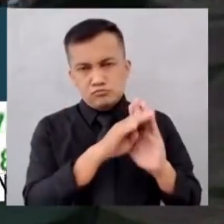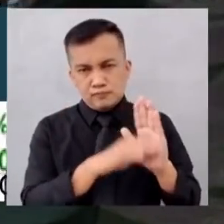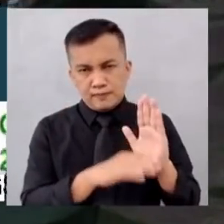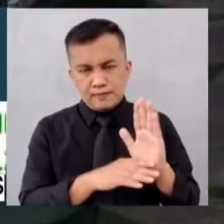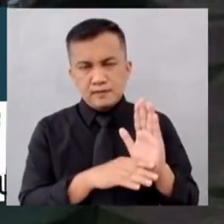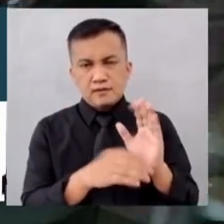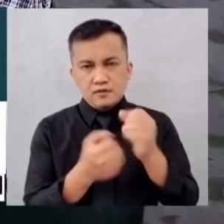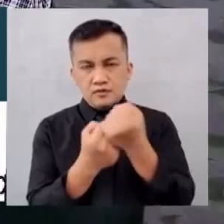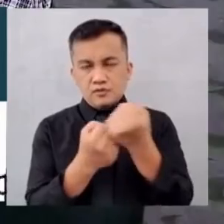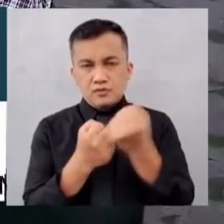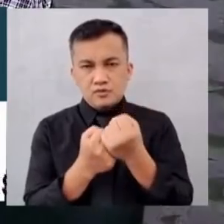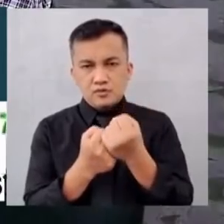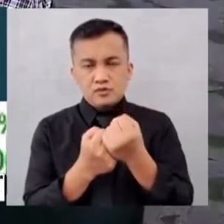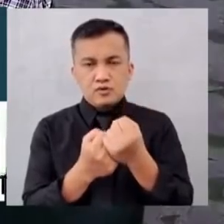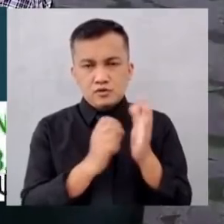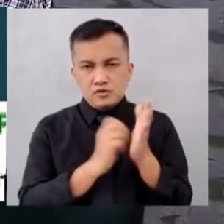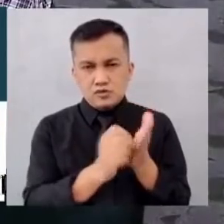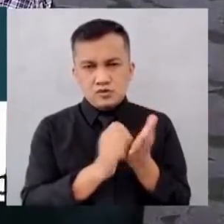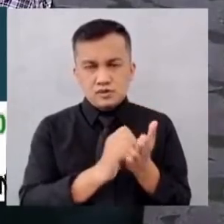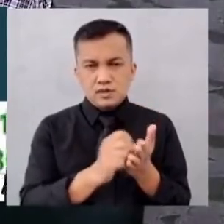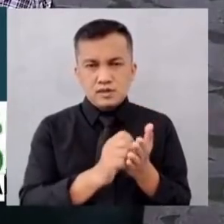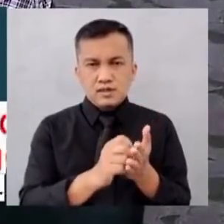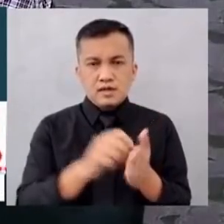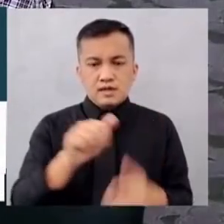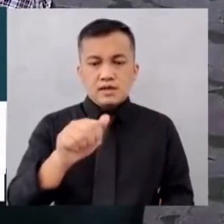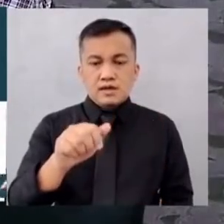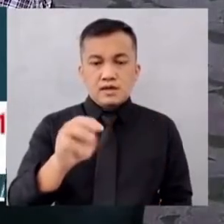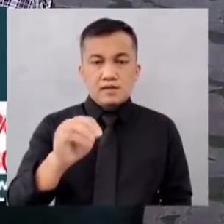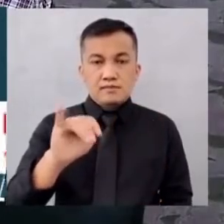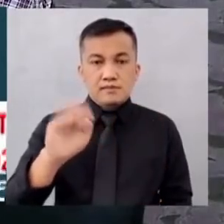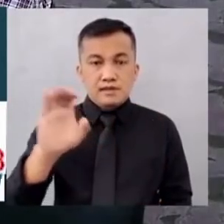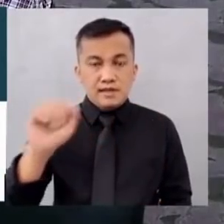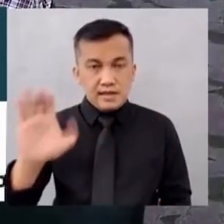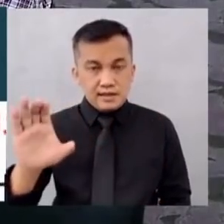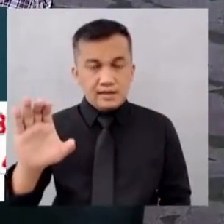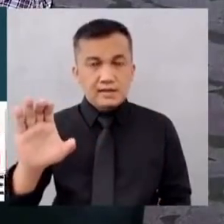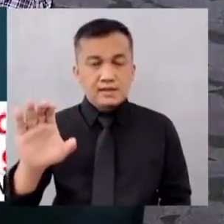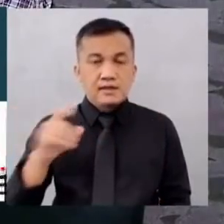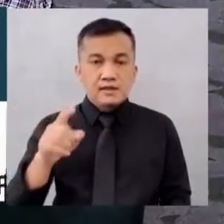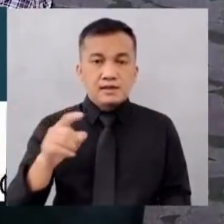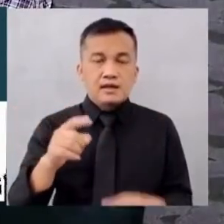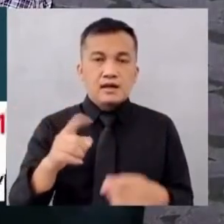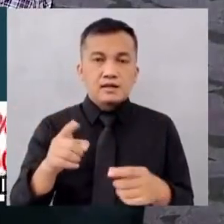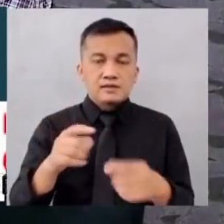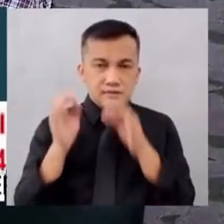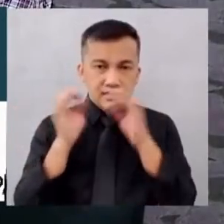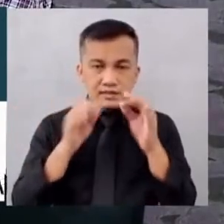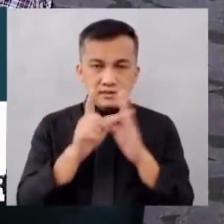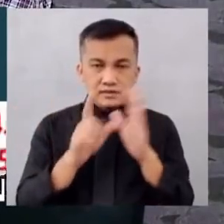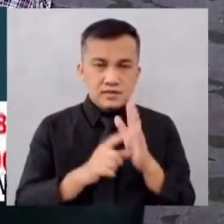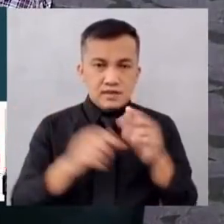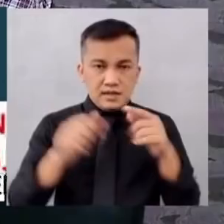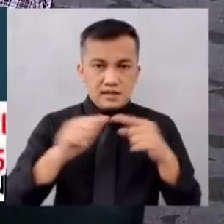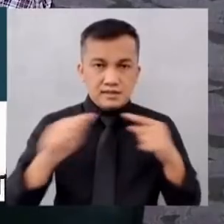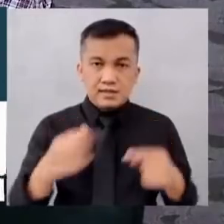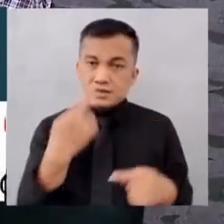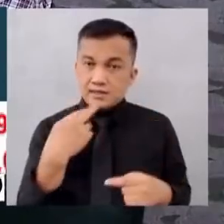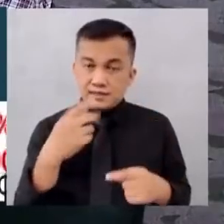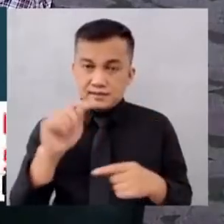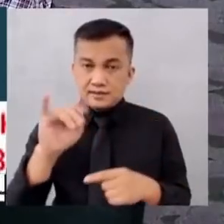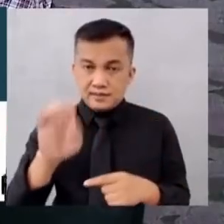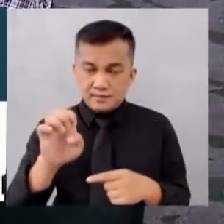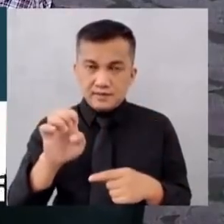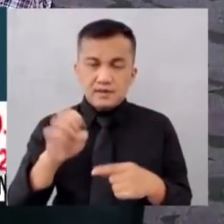authored the Anti-Money Laundering Act, the Comprehensive Dangerous Drugs Act, the Anti-Red Tape Act, and Anti-Trafficking